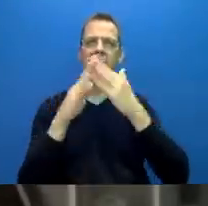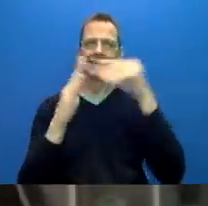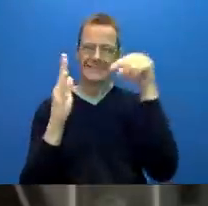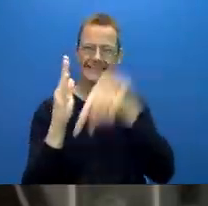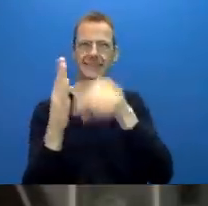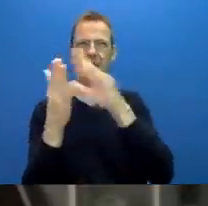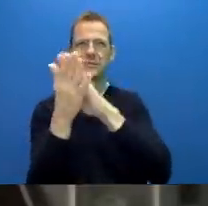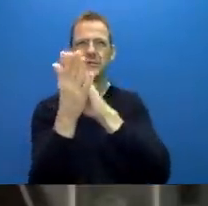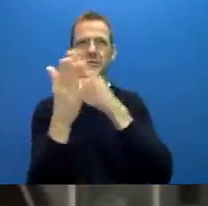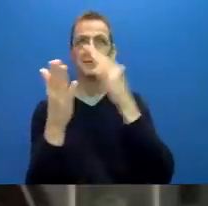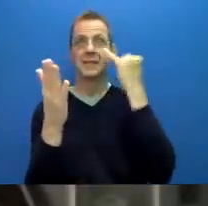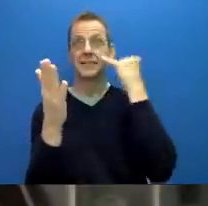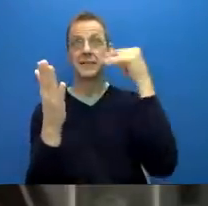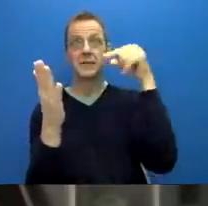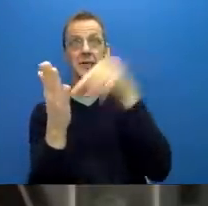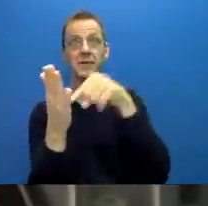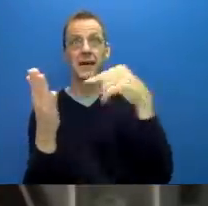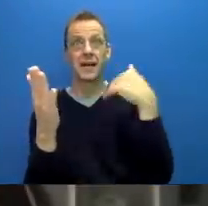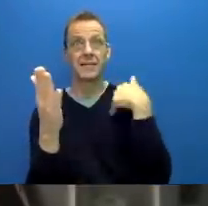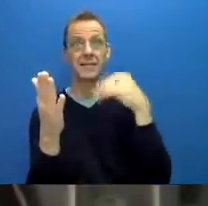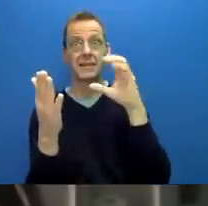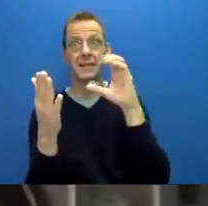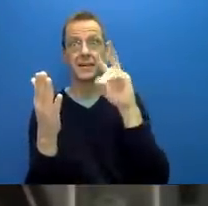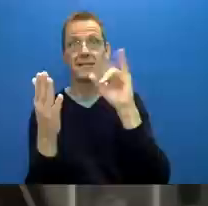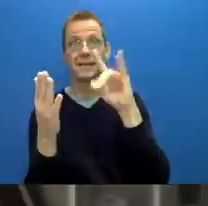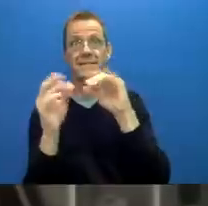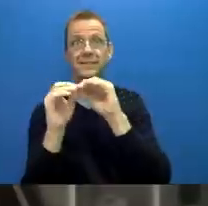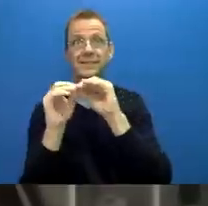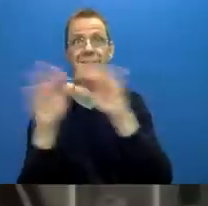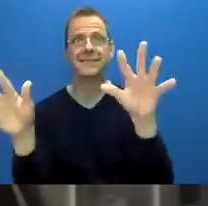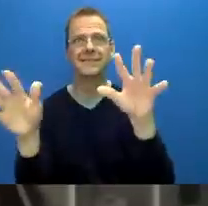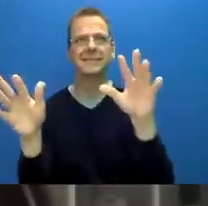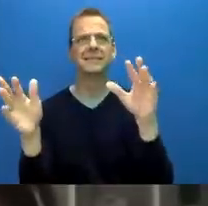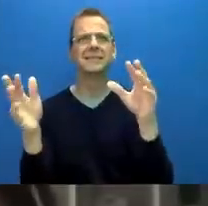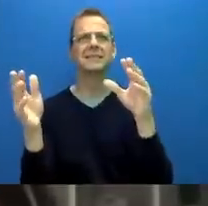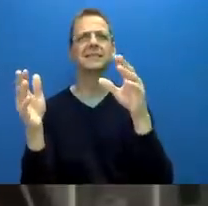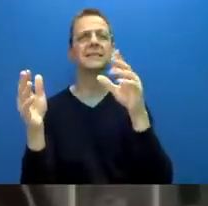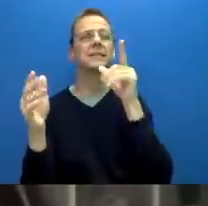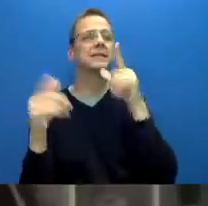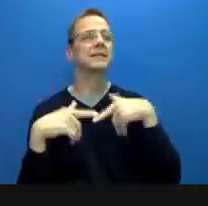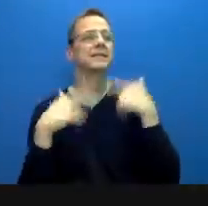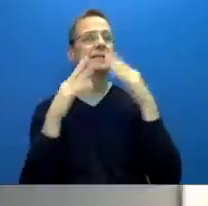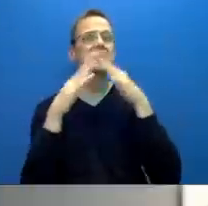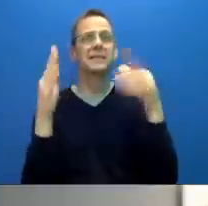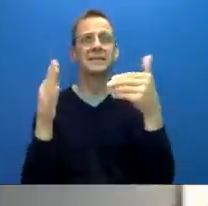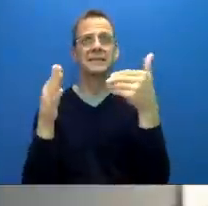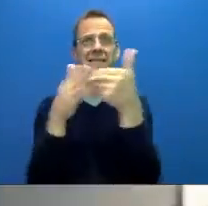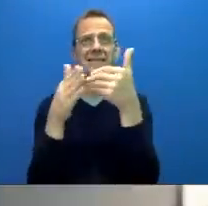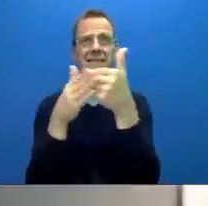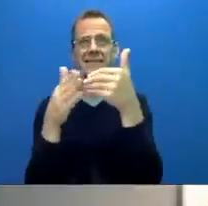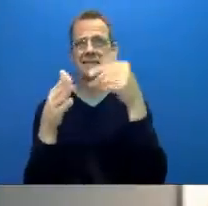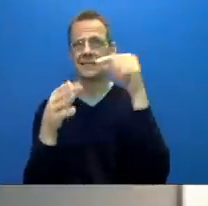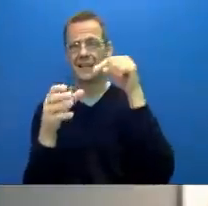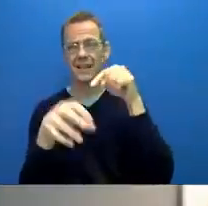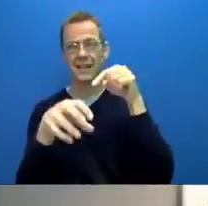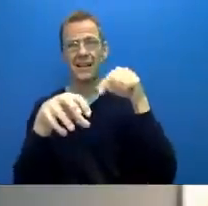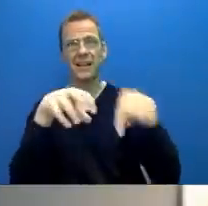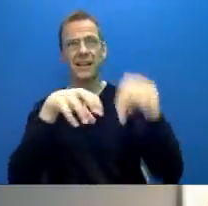it becomes just, you know, a risk larger than the school community.